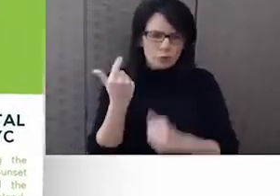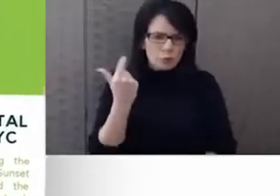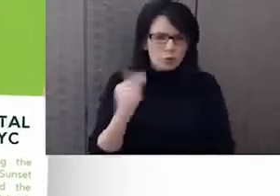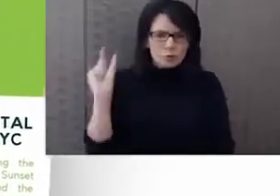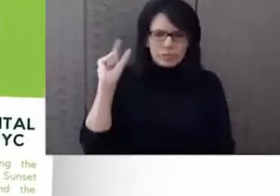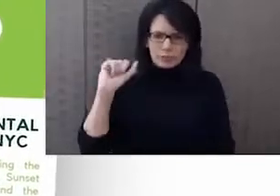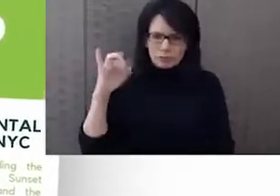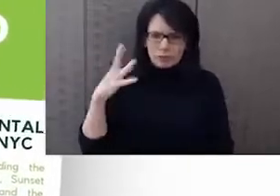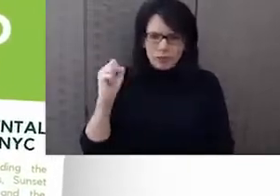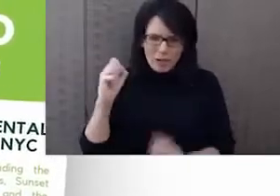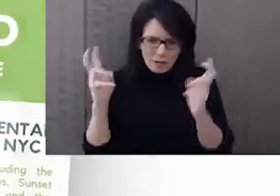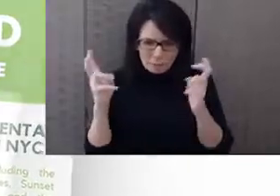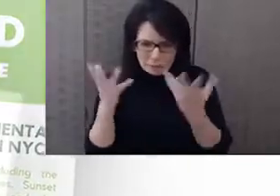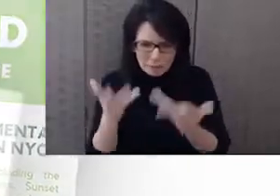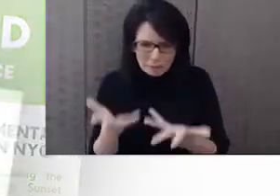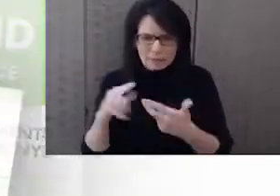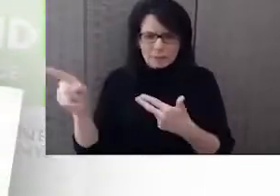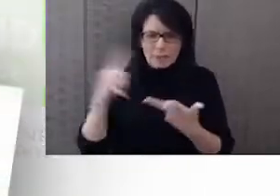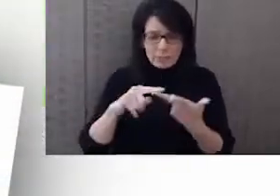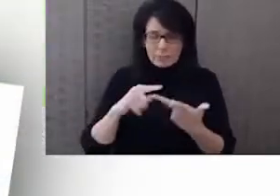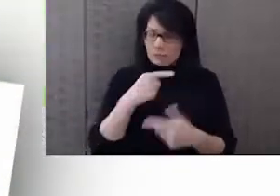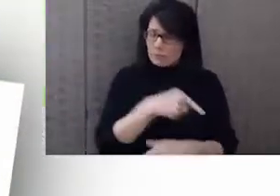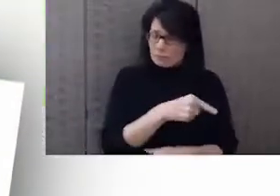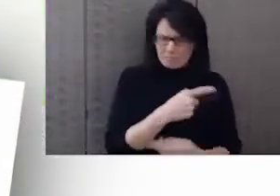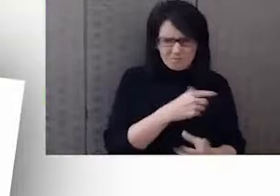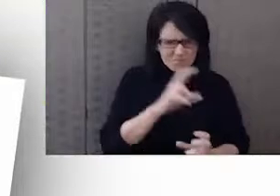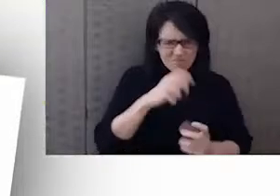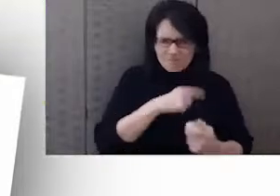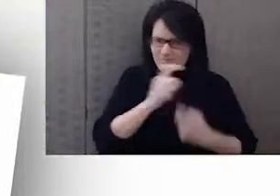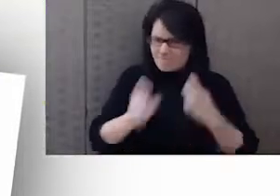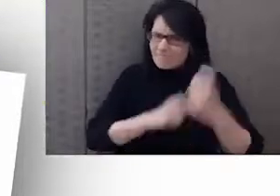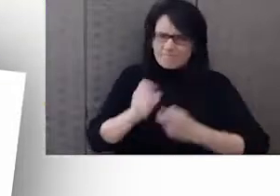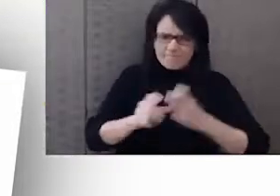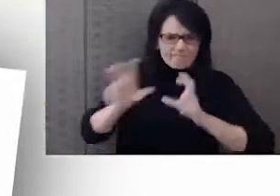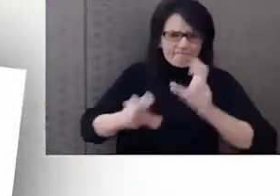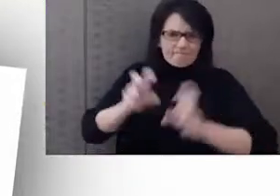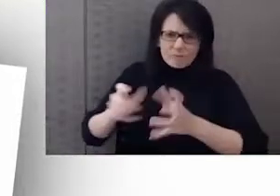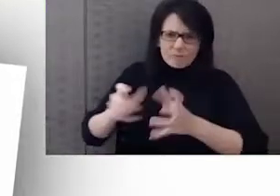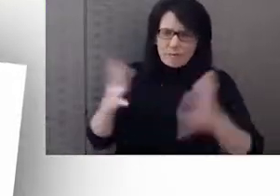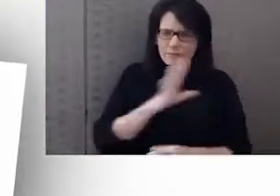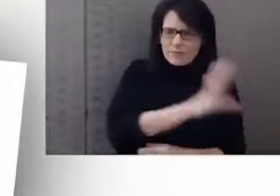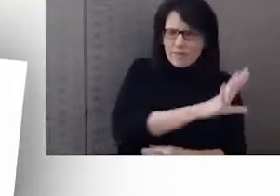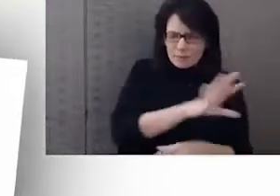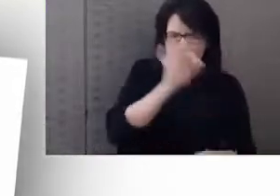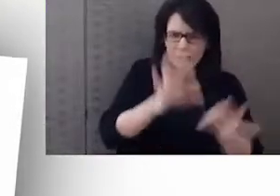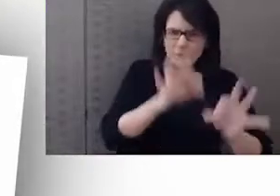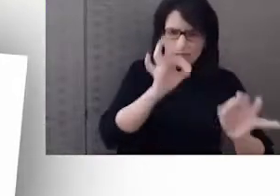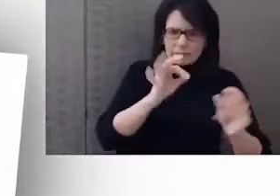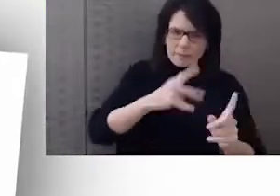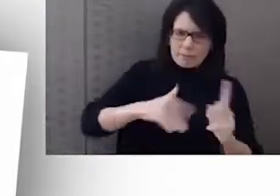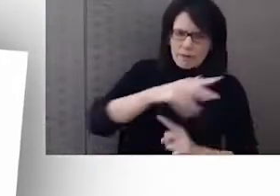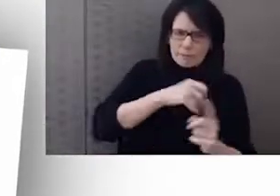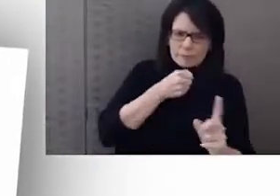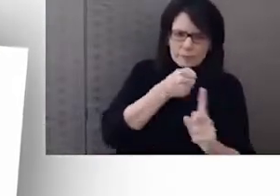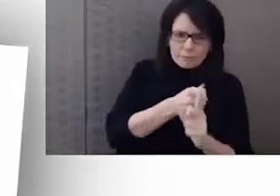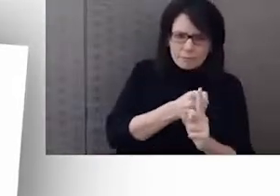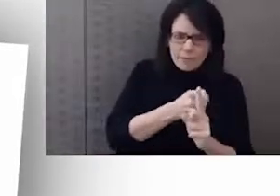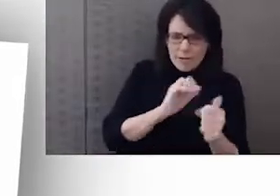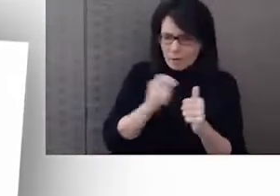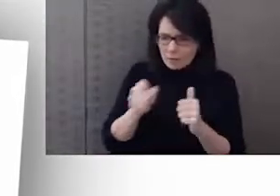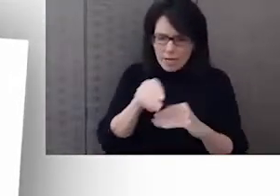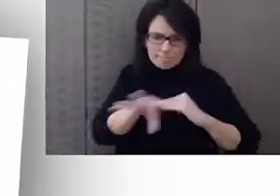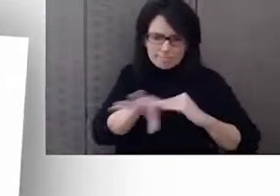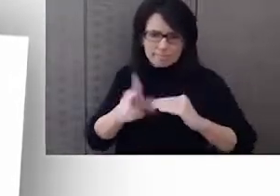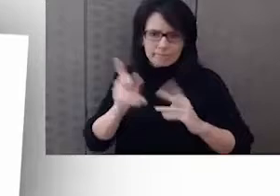was able to contribute a lot of their research and the findings about the environmental impacts and what that meant for human beings who